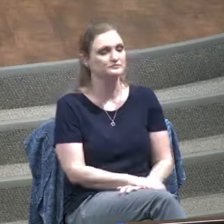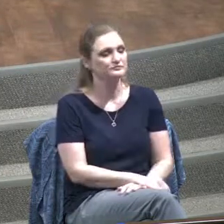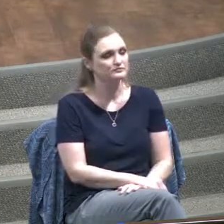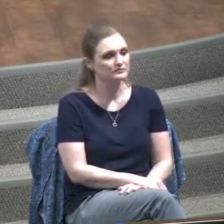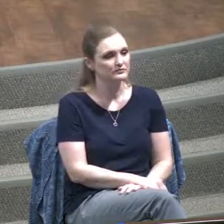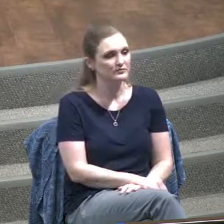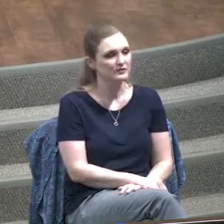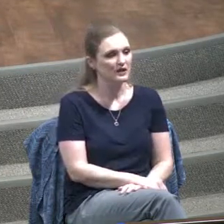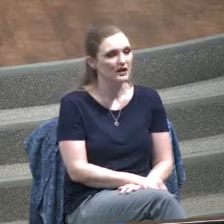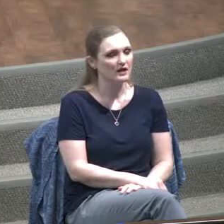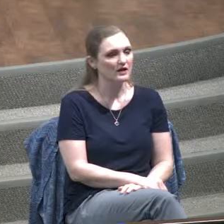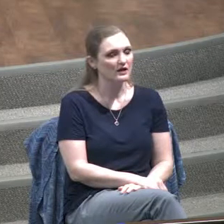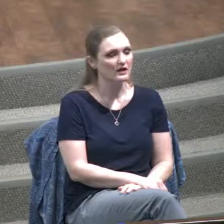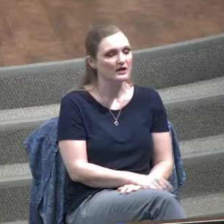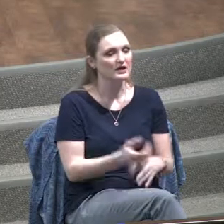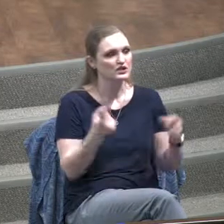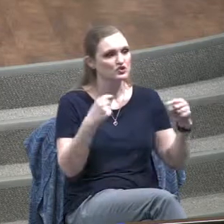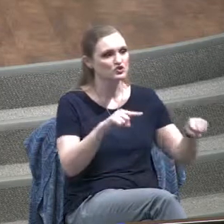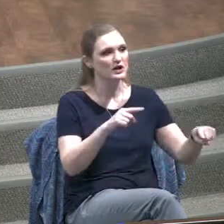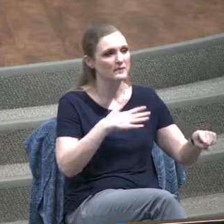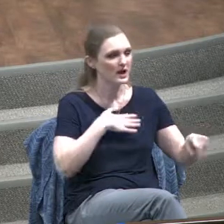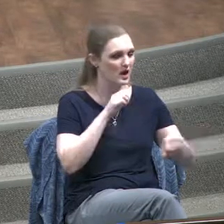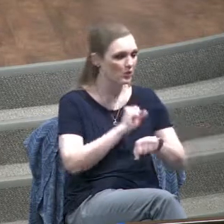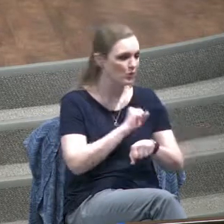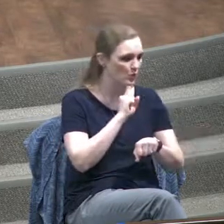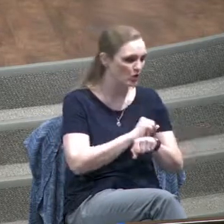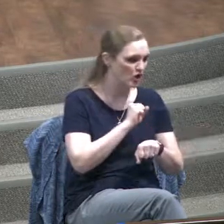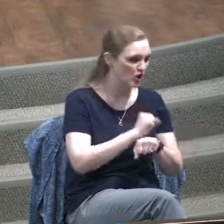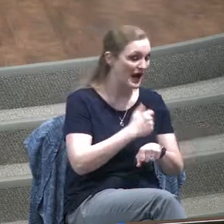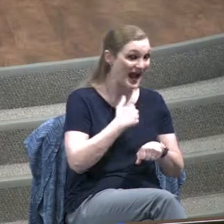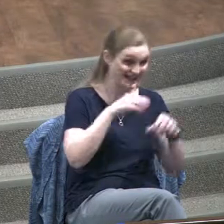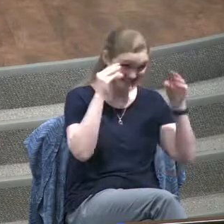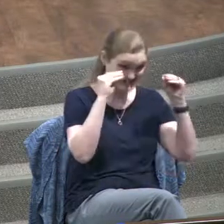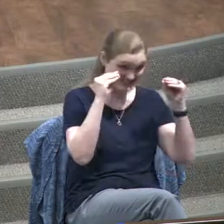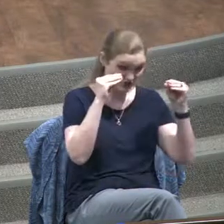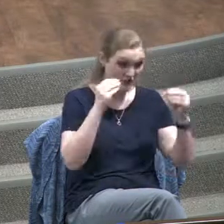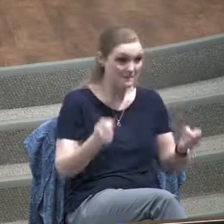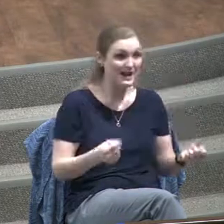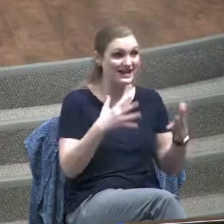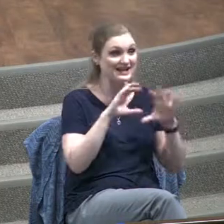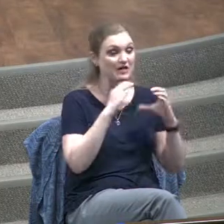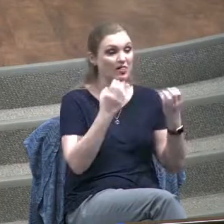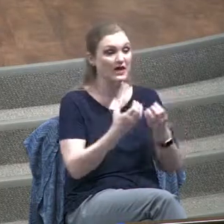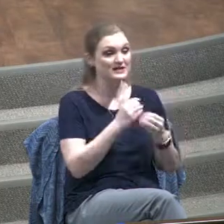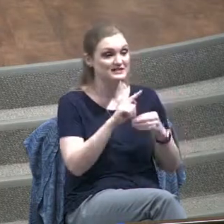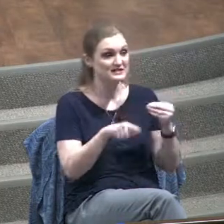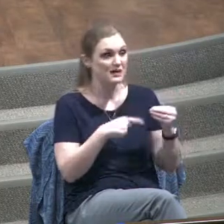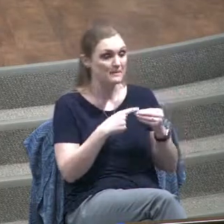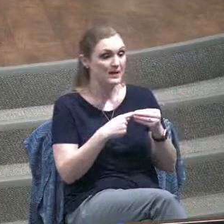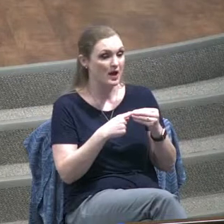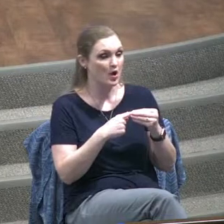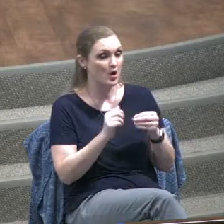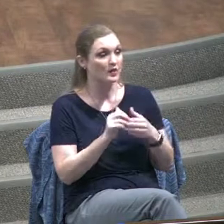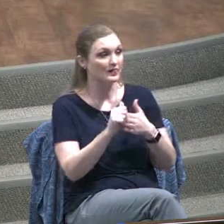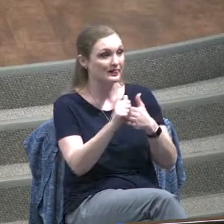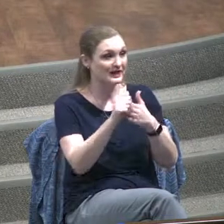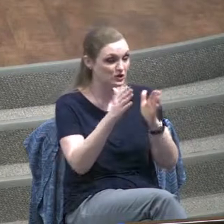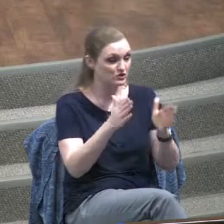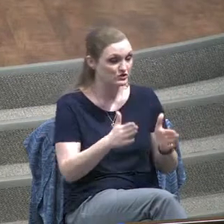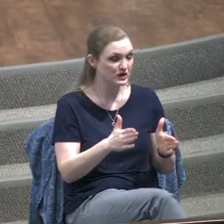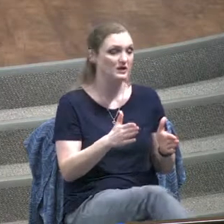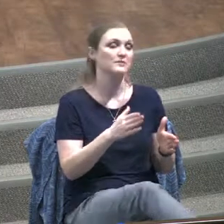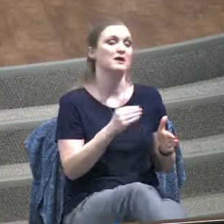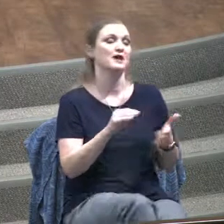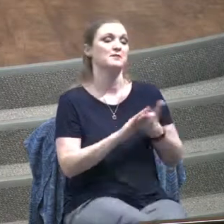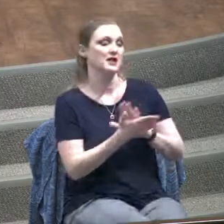I've done a lot over my work career. I did a lot of classes on leadership, read a lot of books on leadership, because I